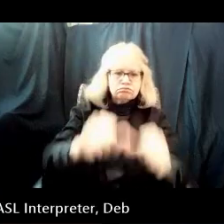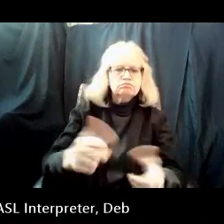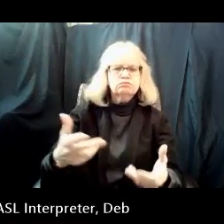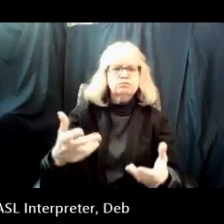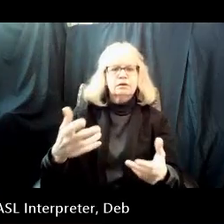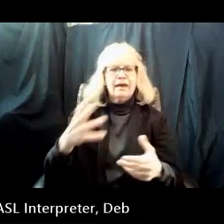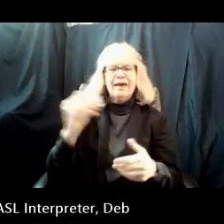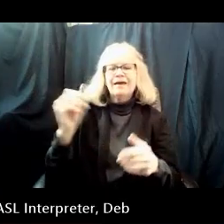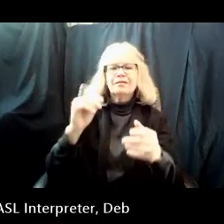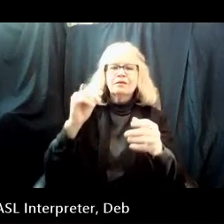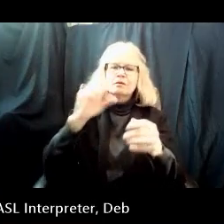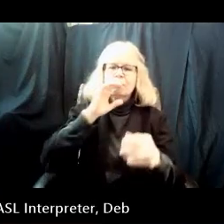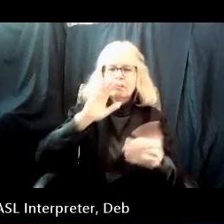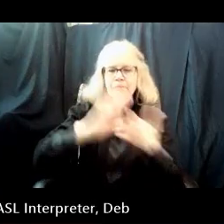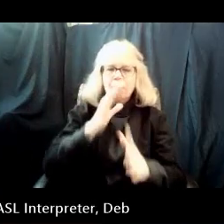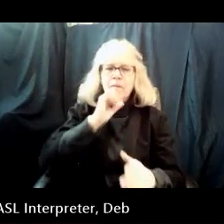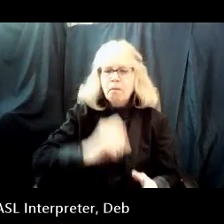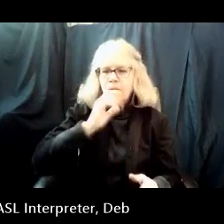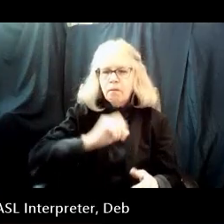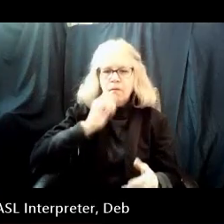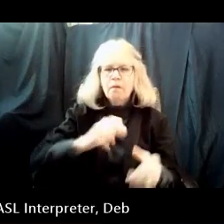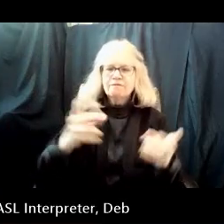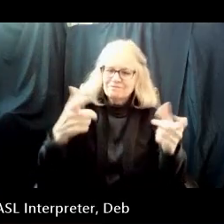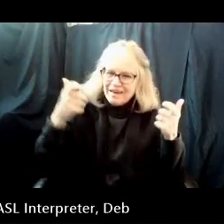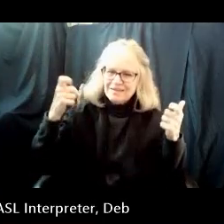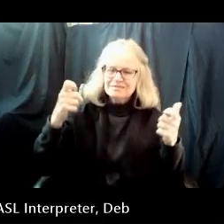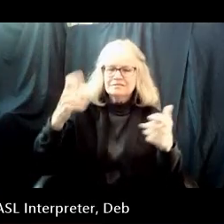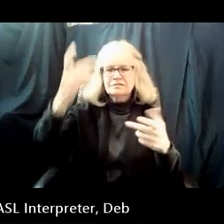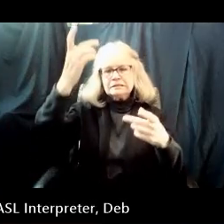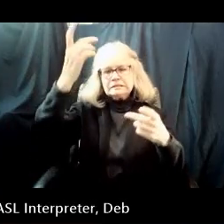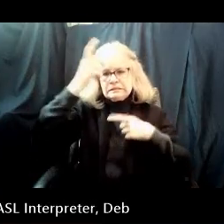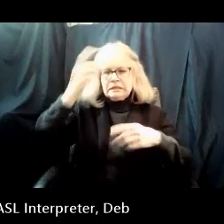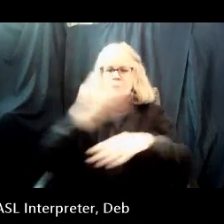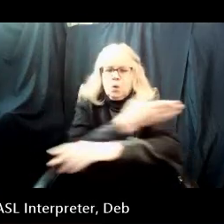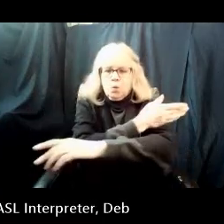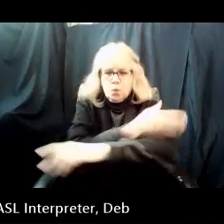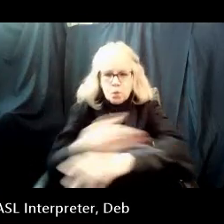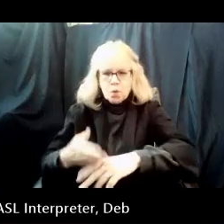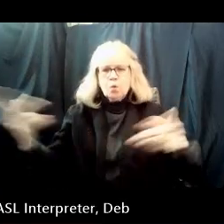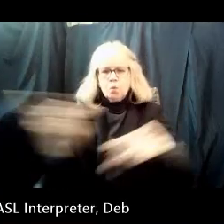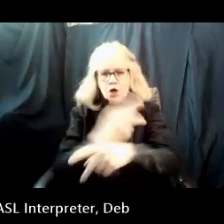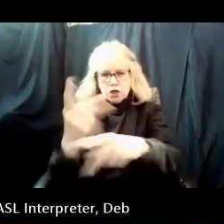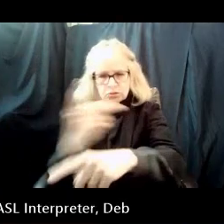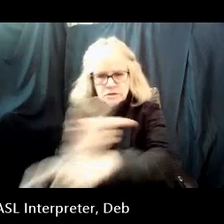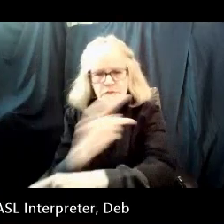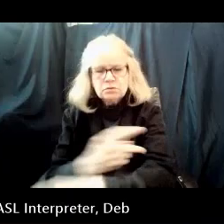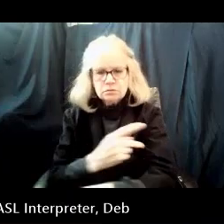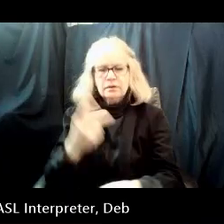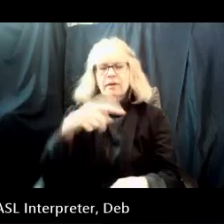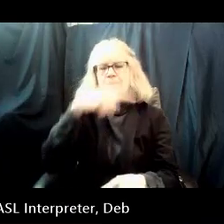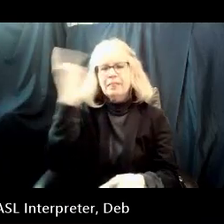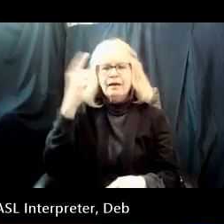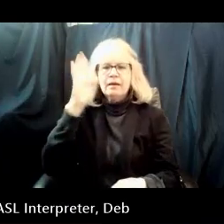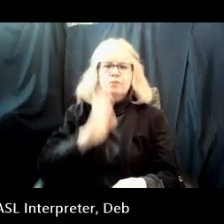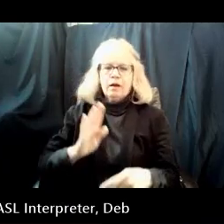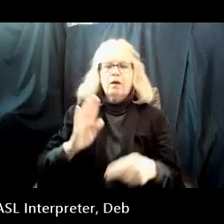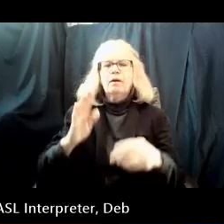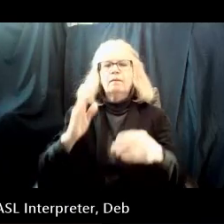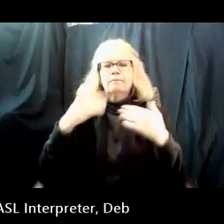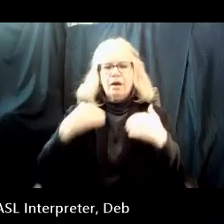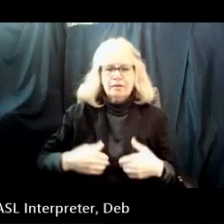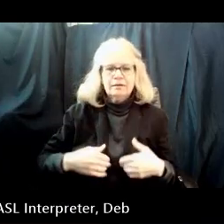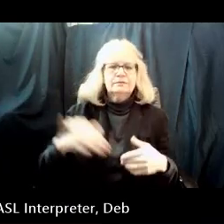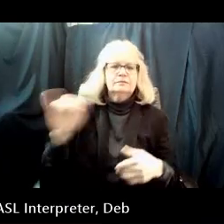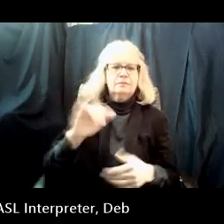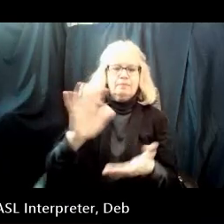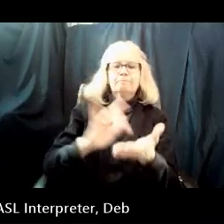accelerates aging and disease progression in Black and brown bodies. Further, medical